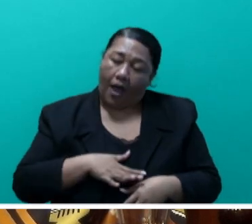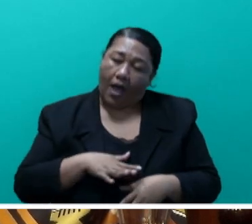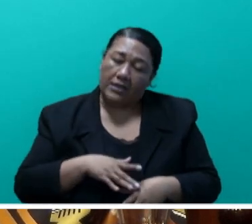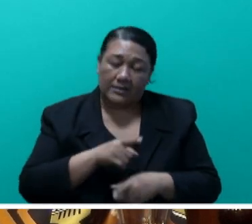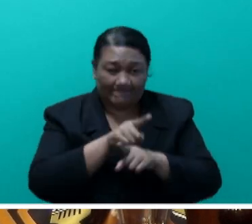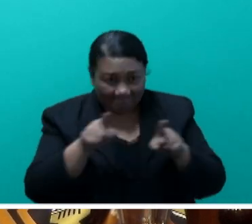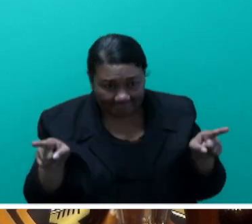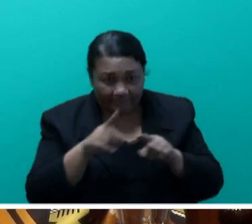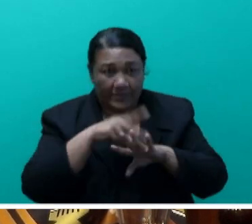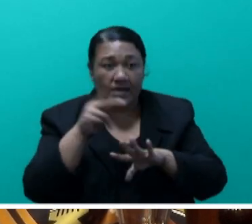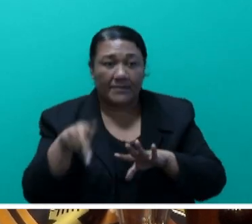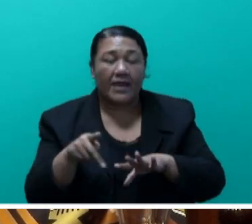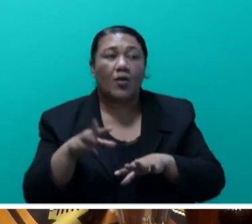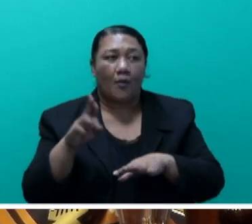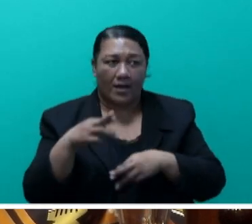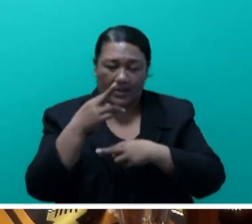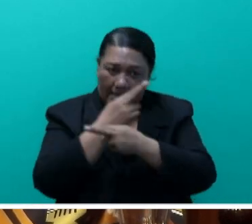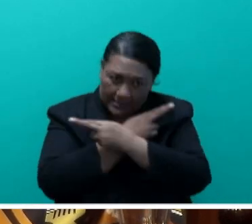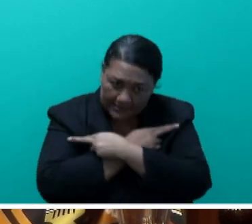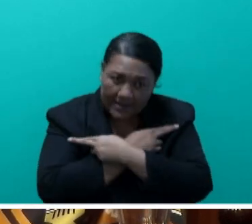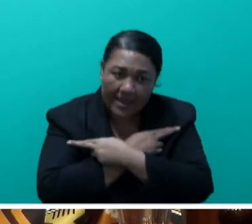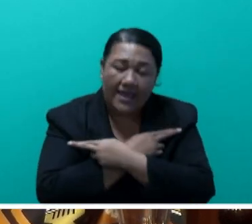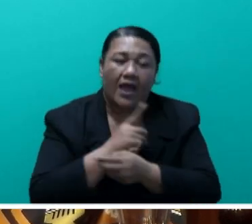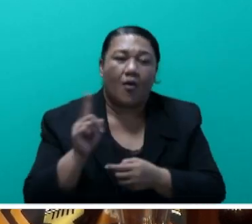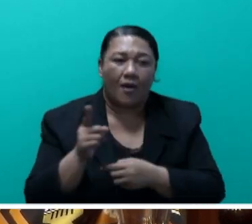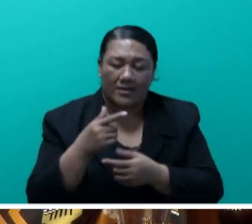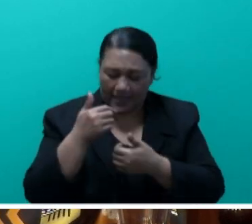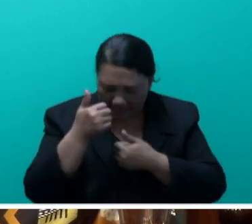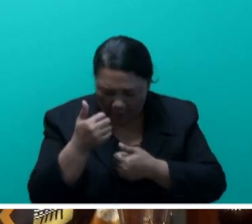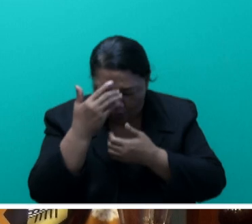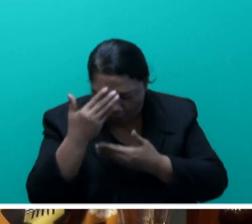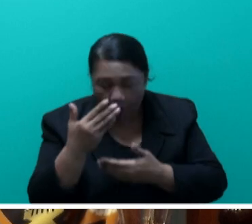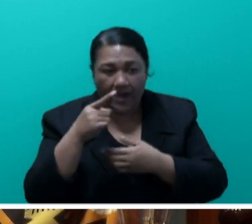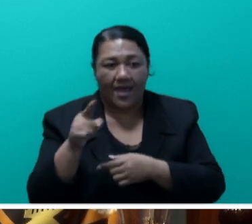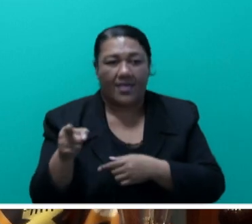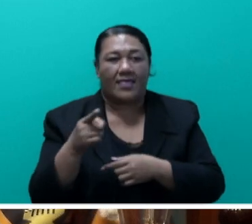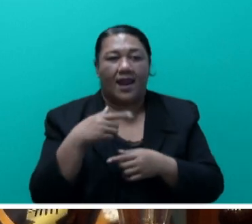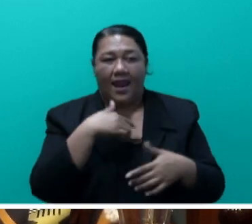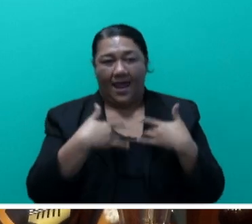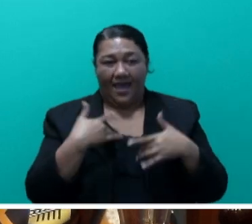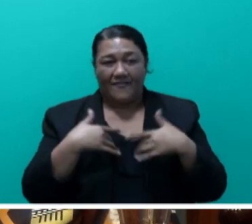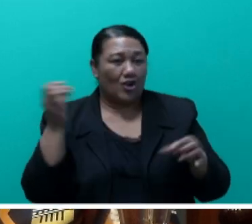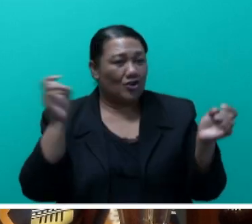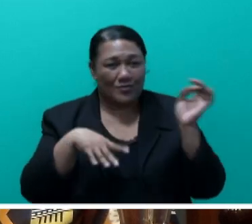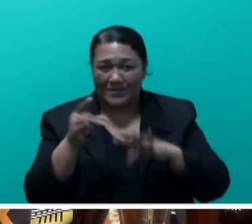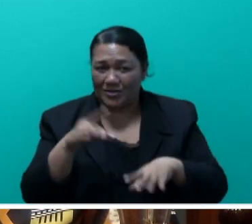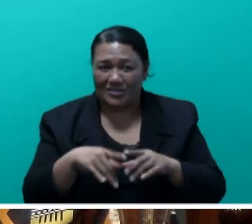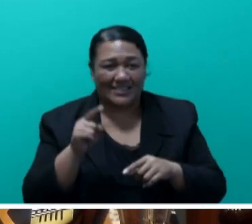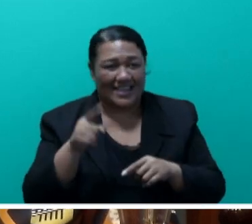two larger-than-life personalities who have contributed so much to tourism and aviation in Fiji. Thank you.